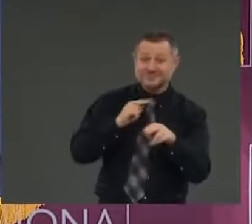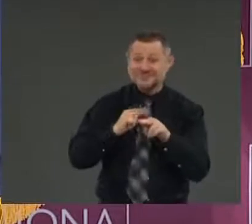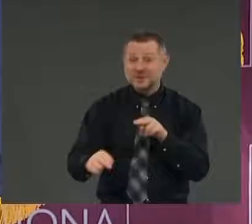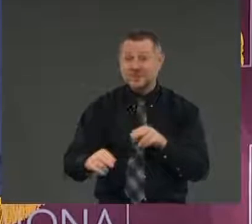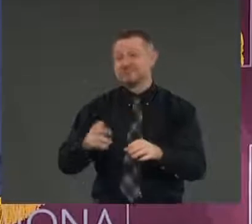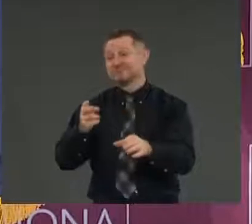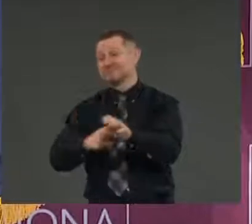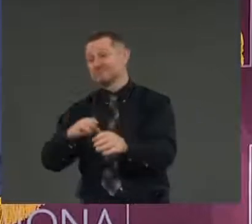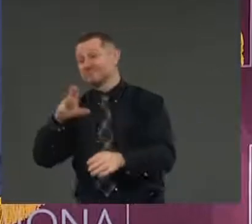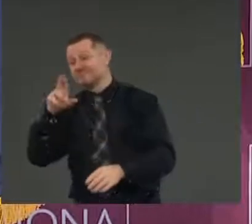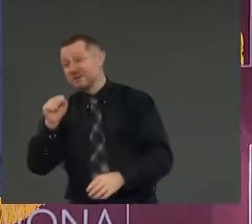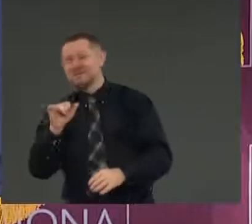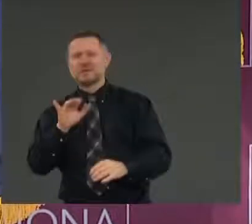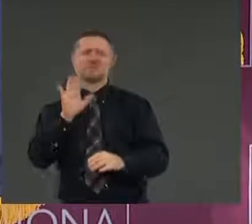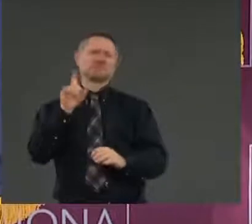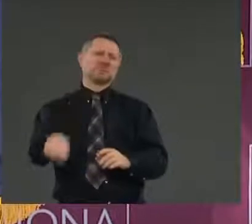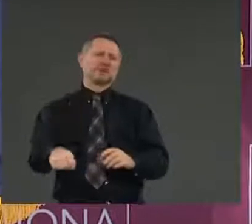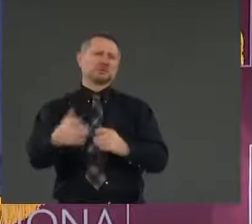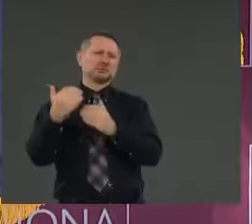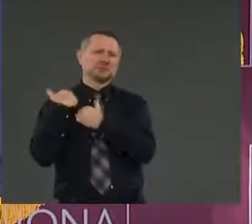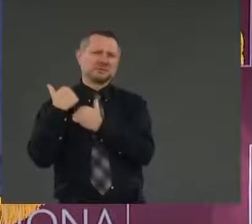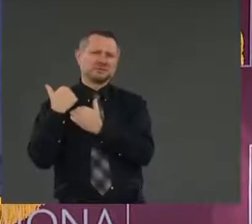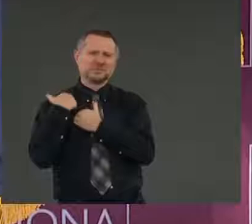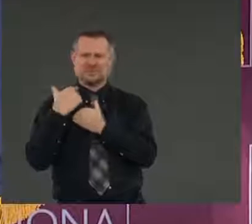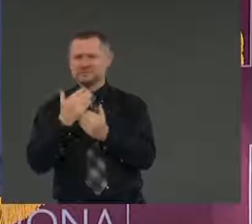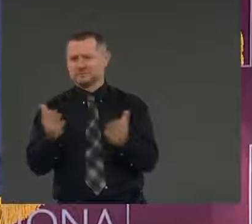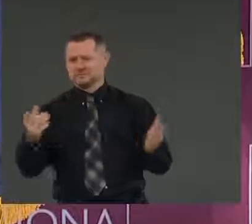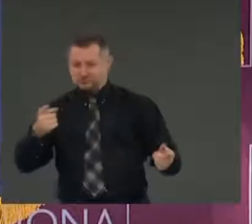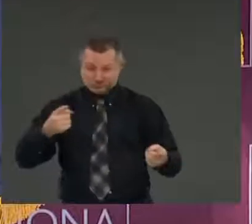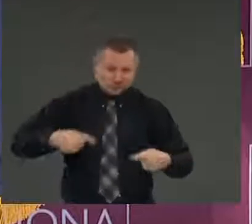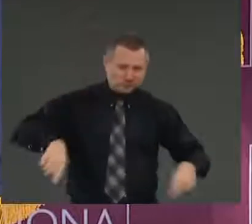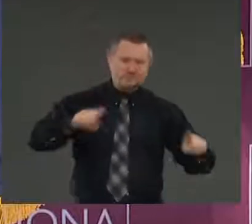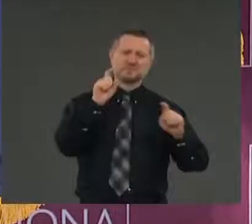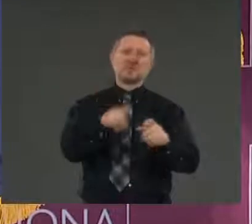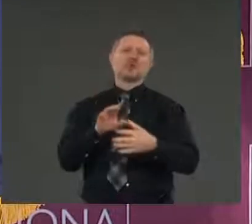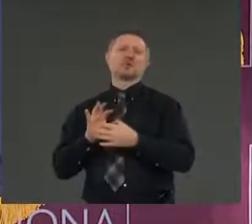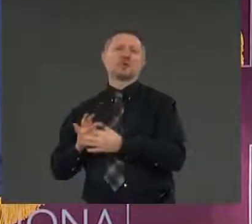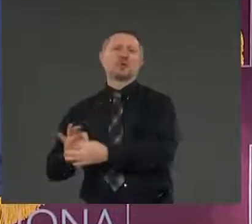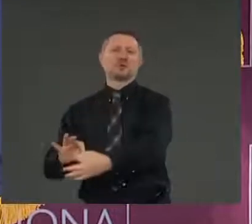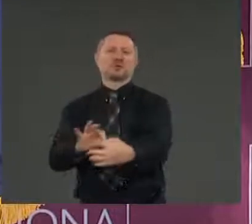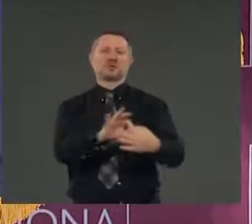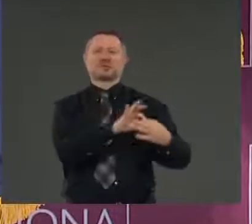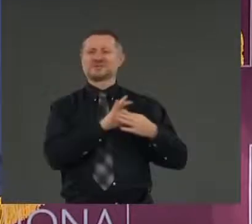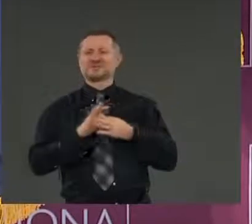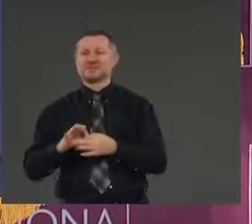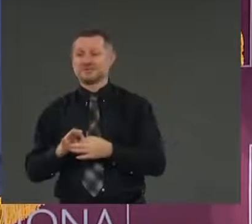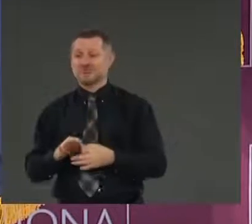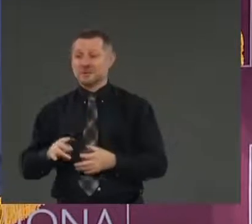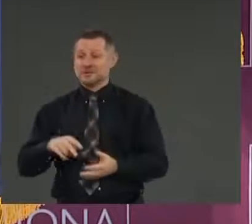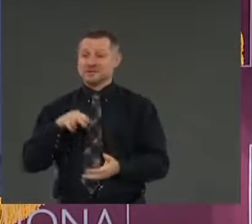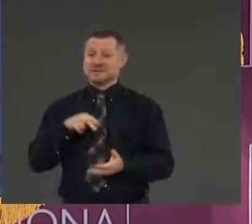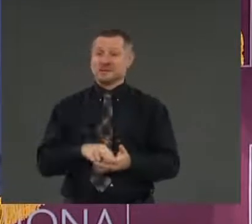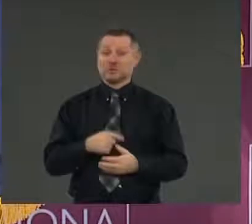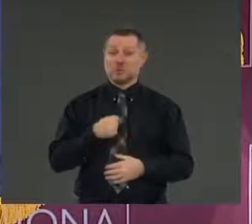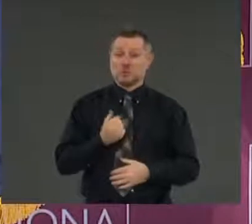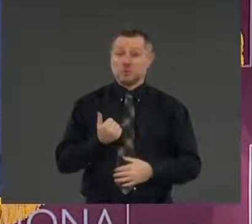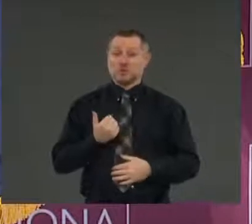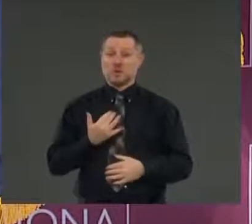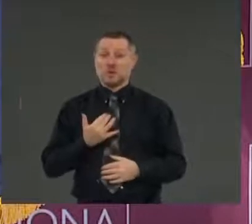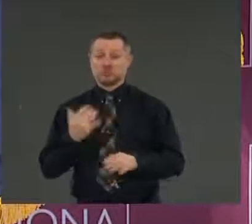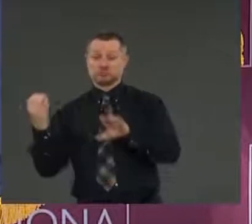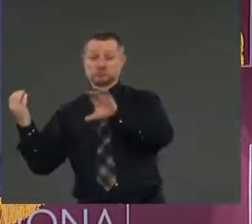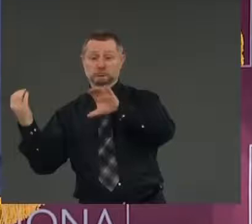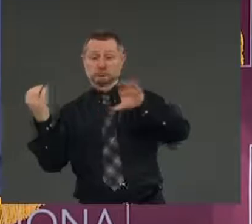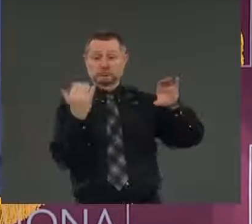yes, we will need a cooperative public where if you're on a subway platform and you see the subway car is